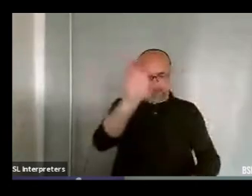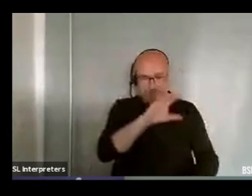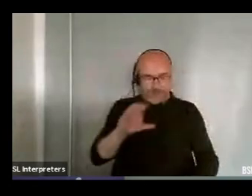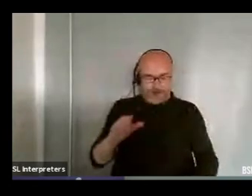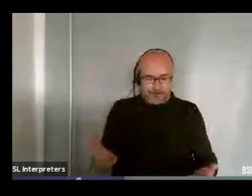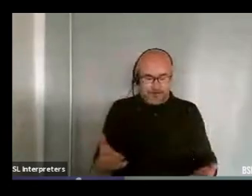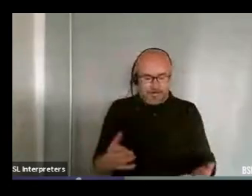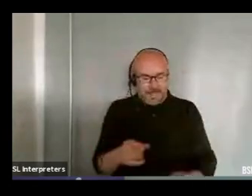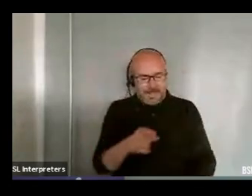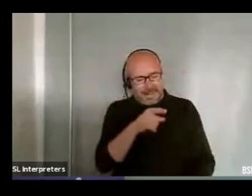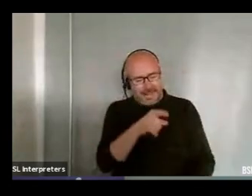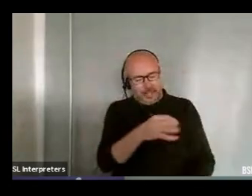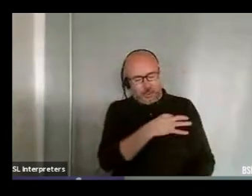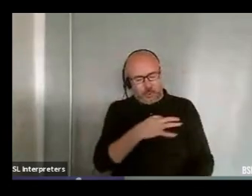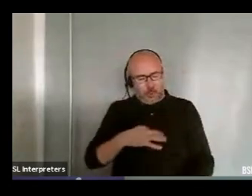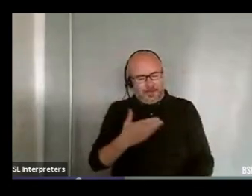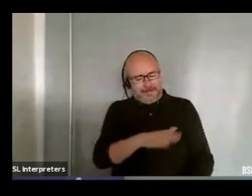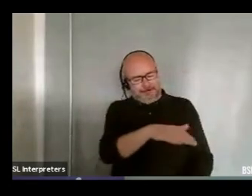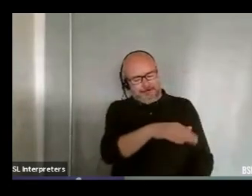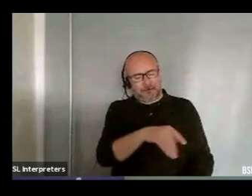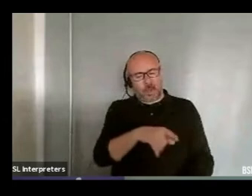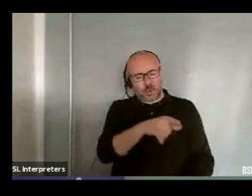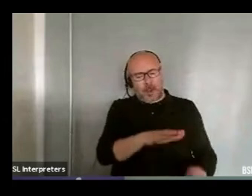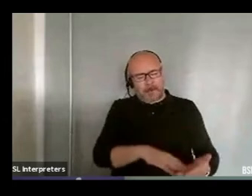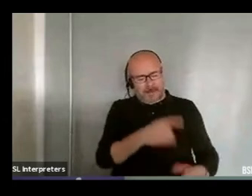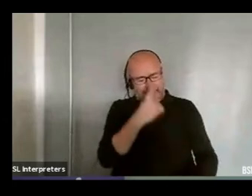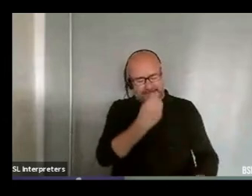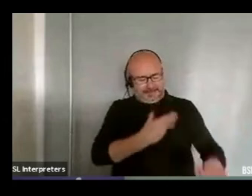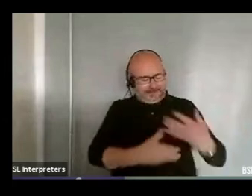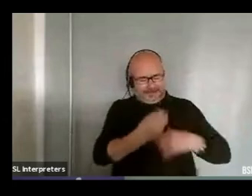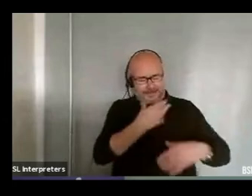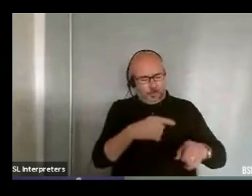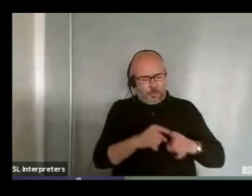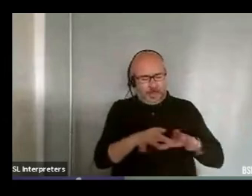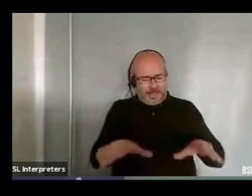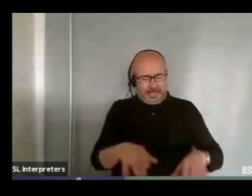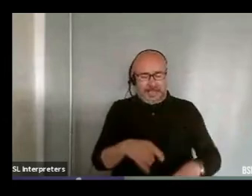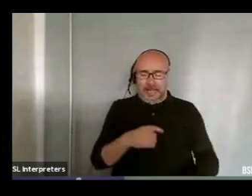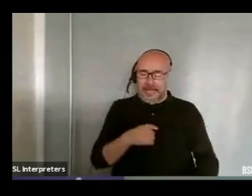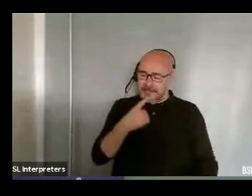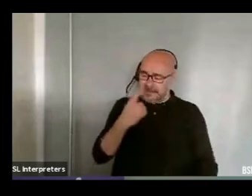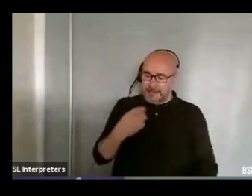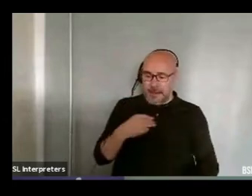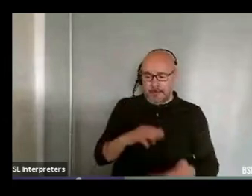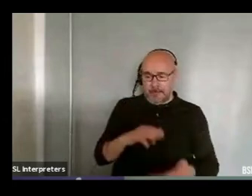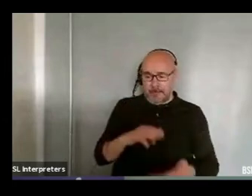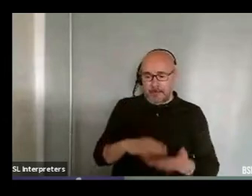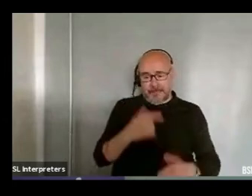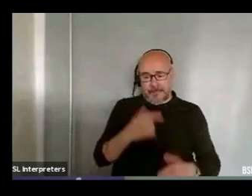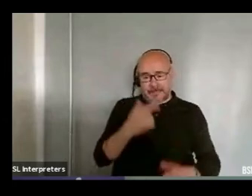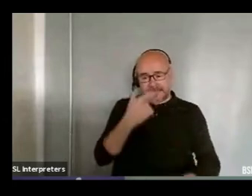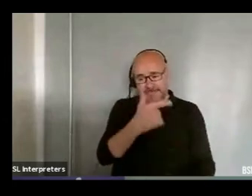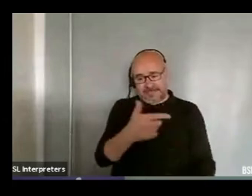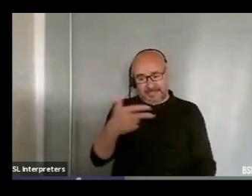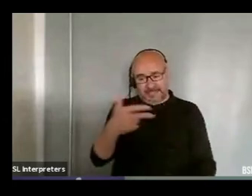us, "Tell me about your mother." And I said, "She's 78 years old. She's had bilateral knee replacement. She has diabetes."